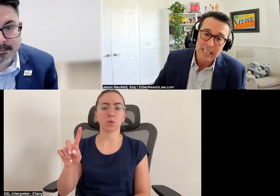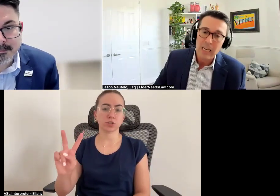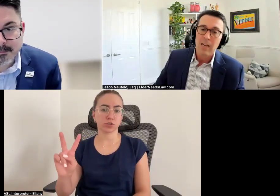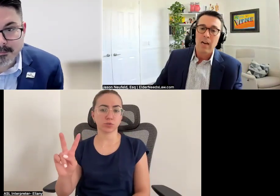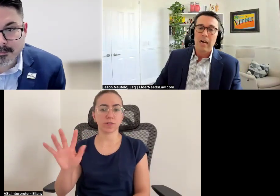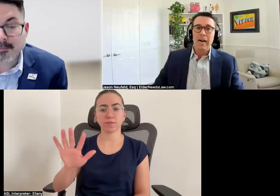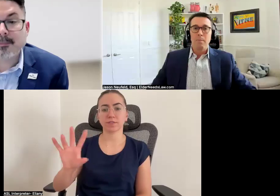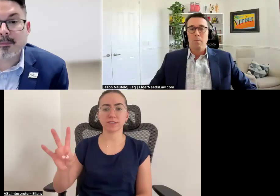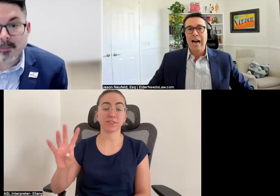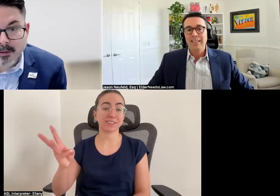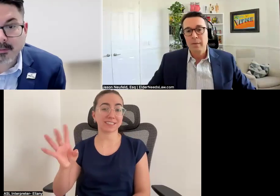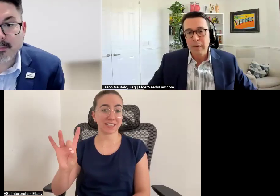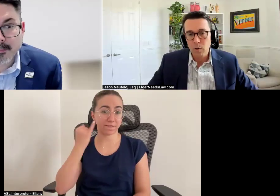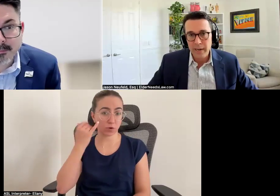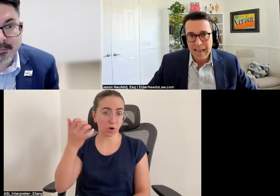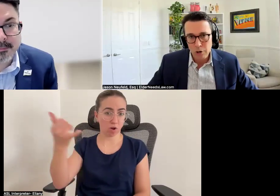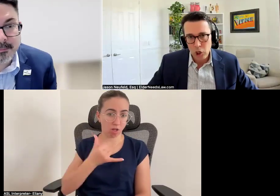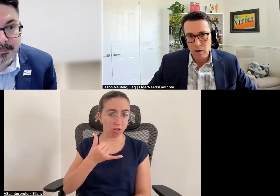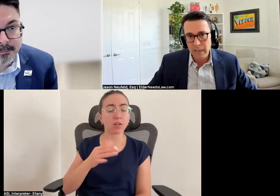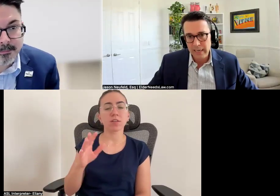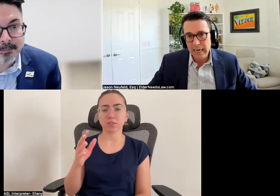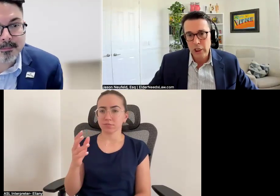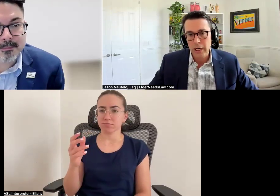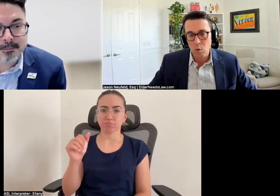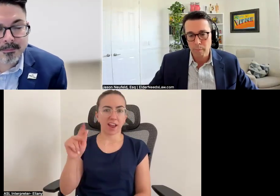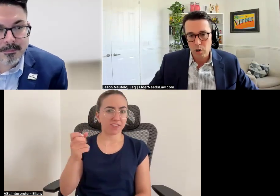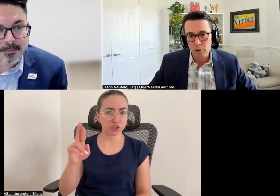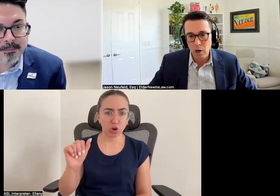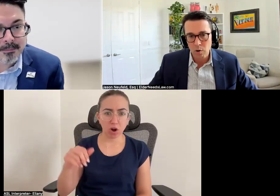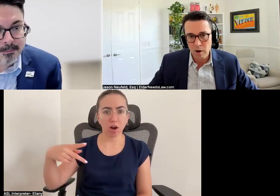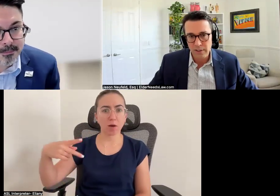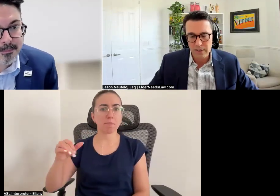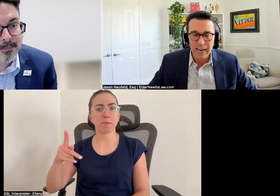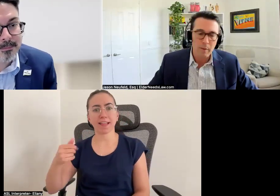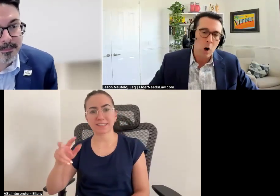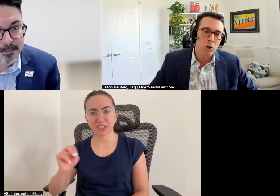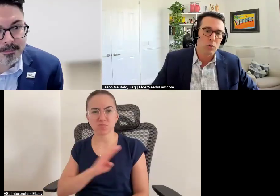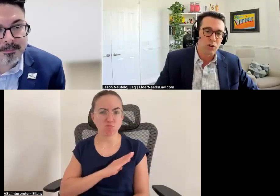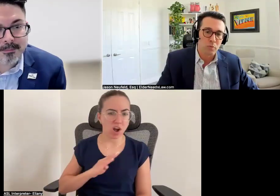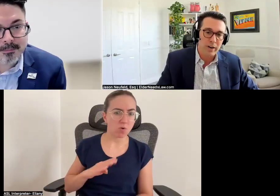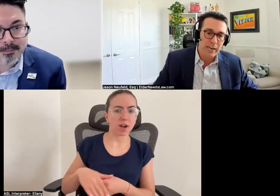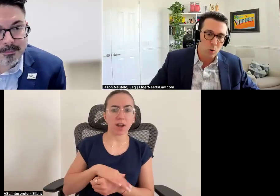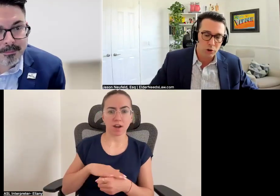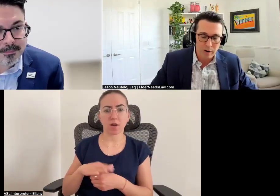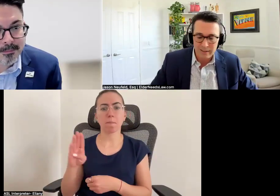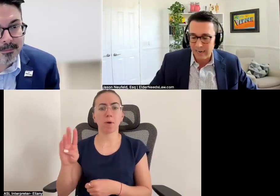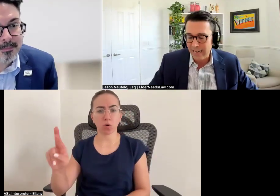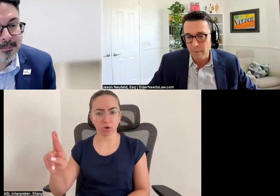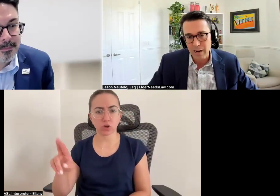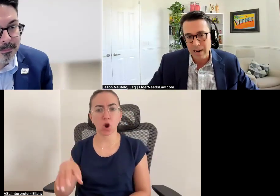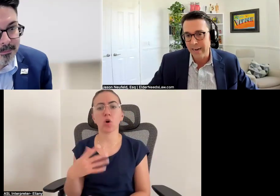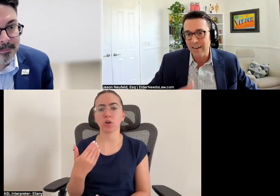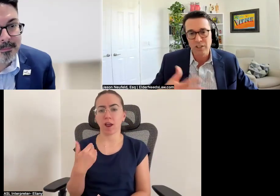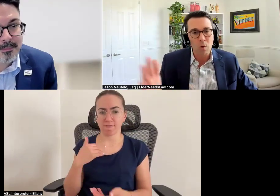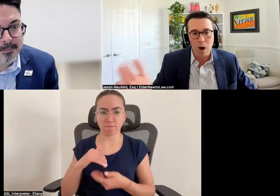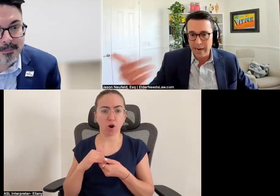305-912-5768. I see people in Aventura, Plantation, or Boca Raton offices. I have a partner who's in Spring Hill, which is right outside of